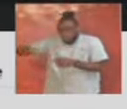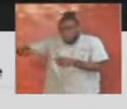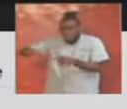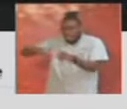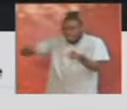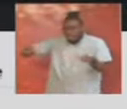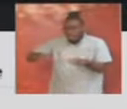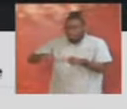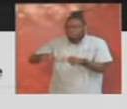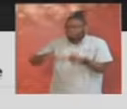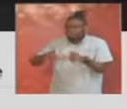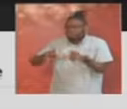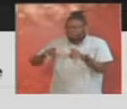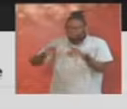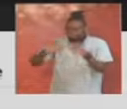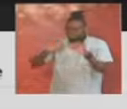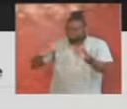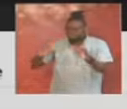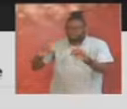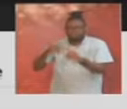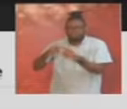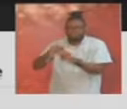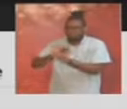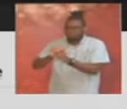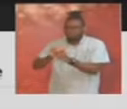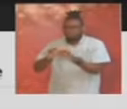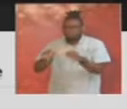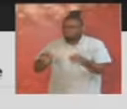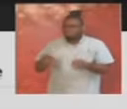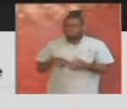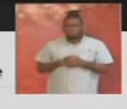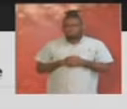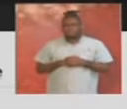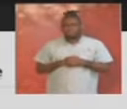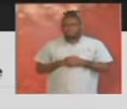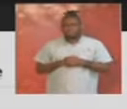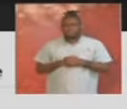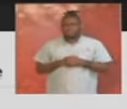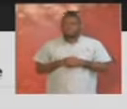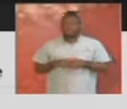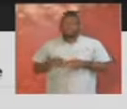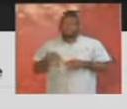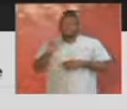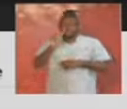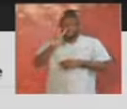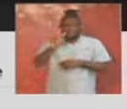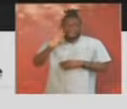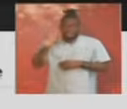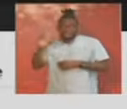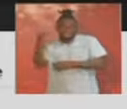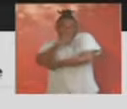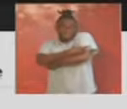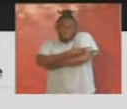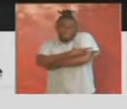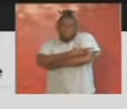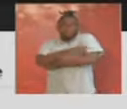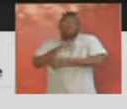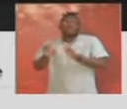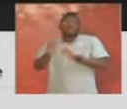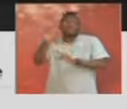recorded cases for duration. So there was a 26-day period from the 28th of October to the 24th of